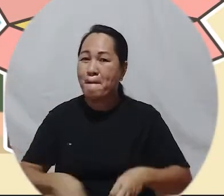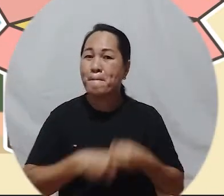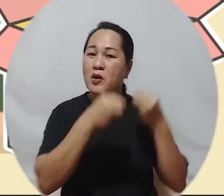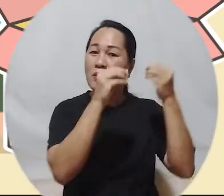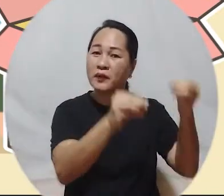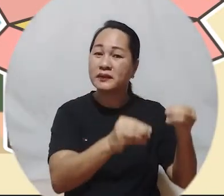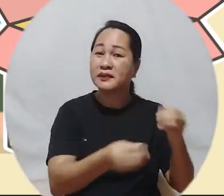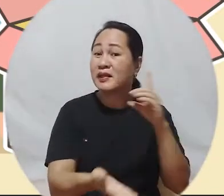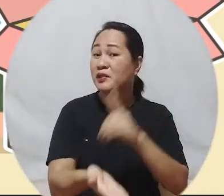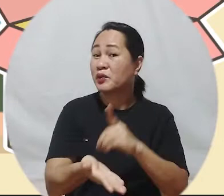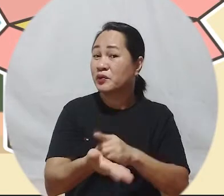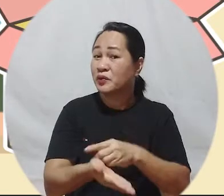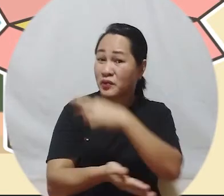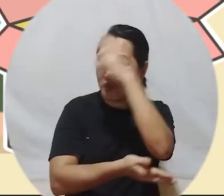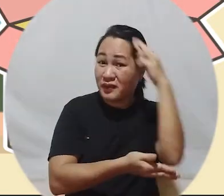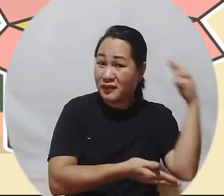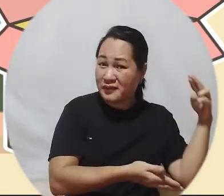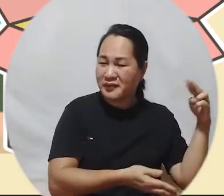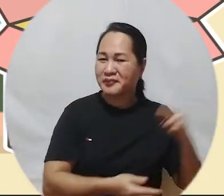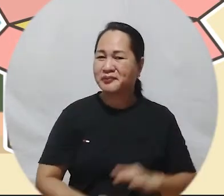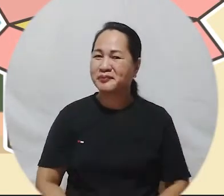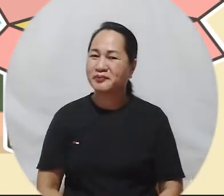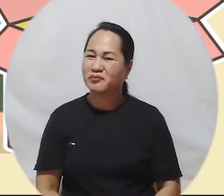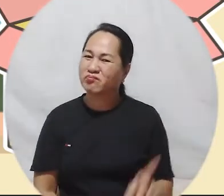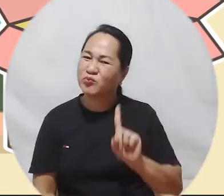put Dr. Jose P. Rizal in?